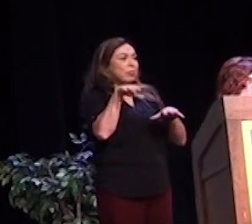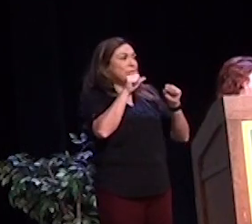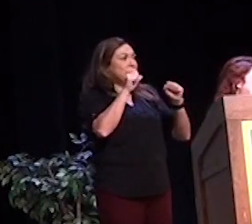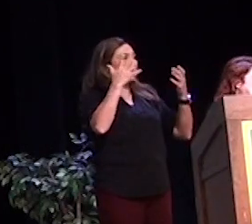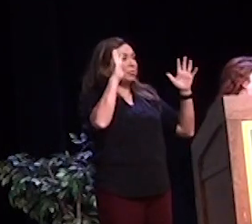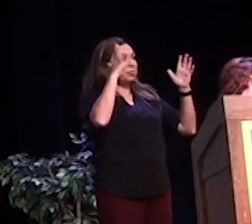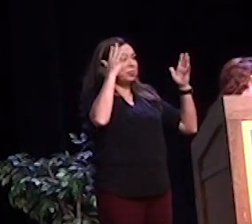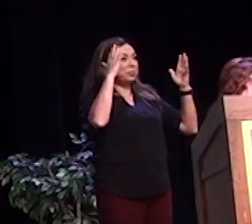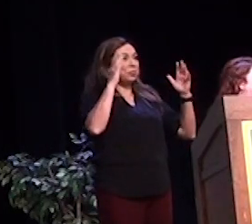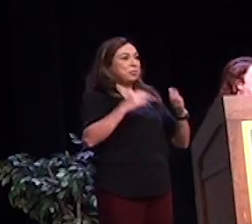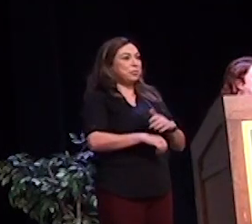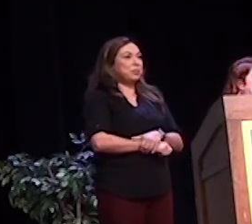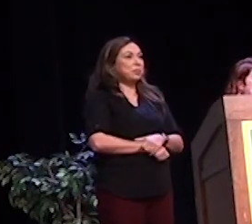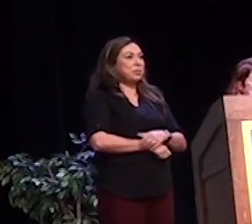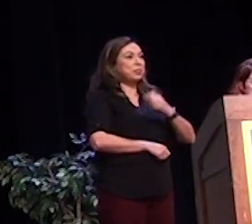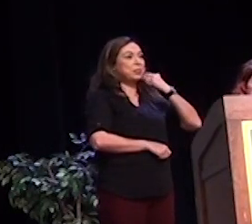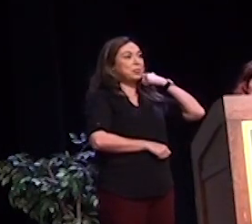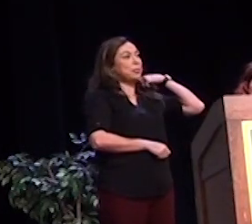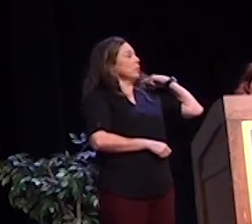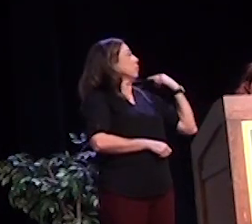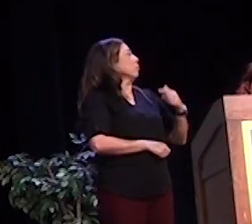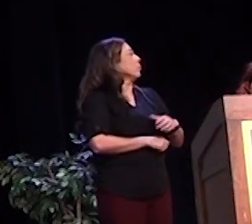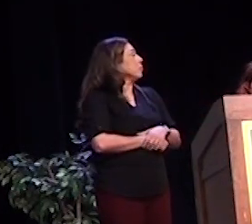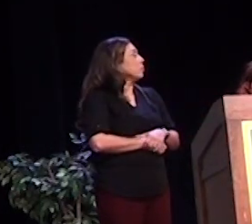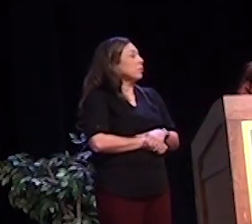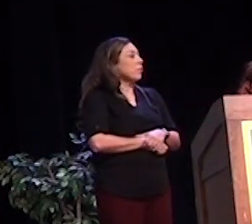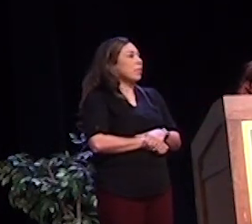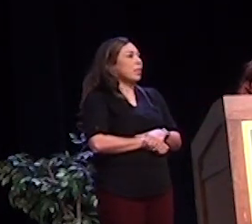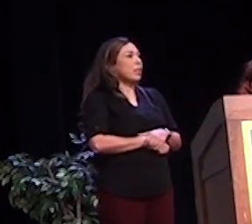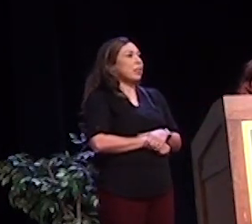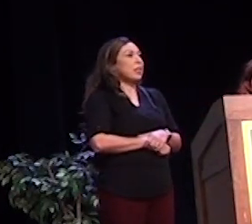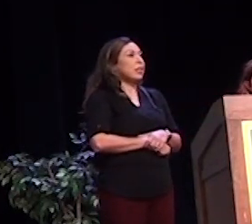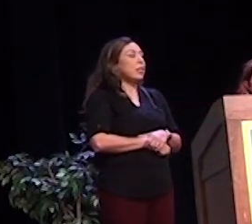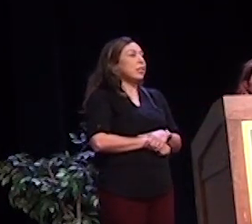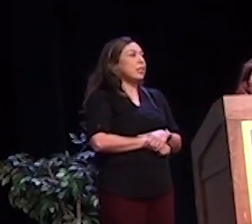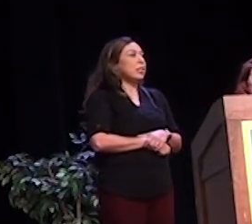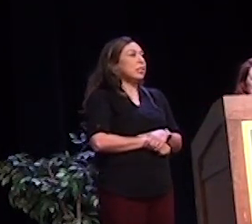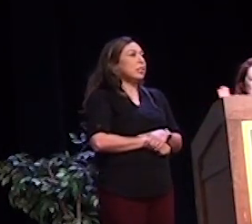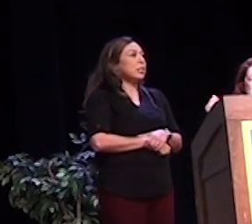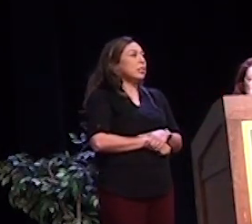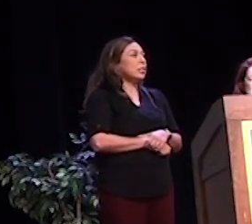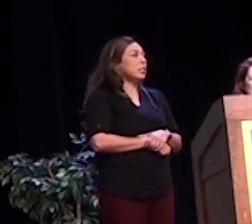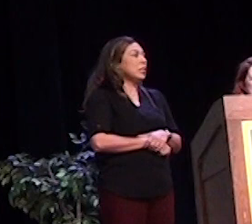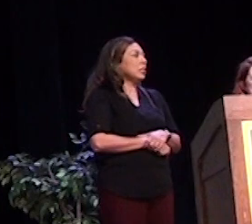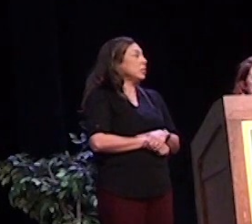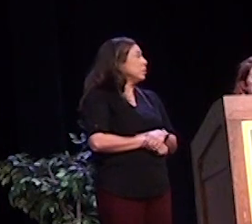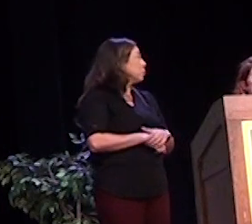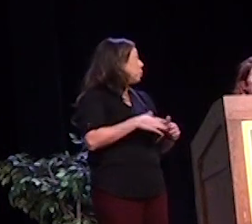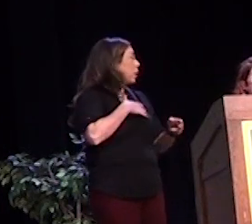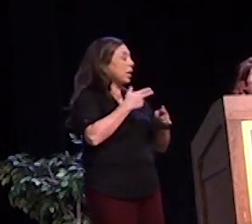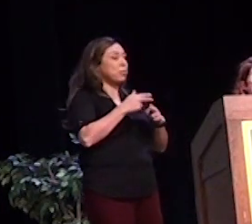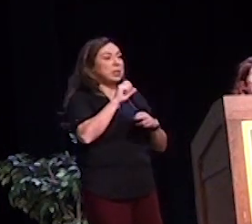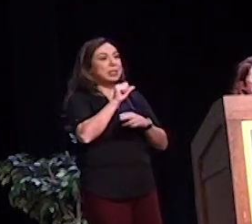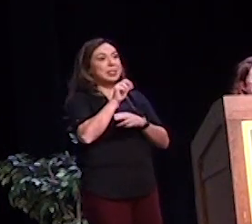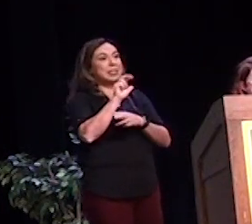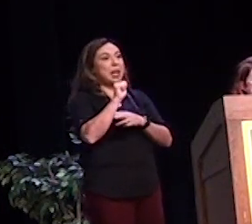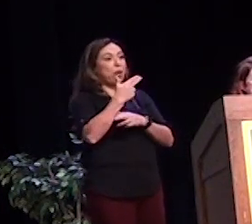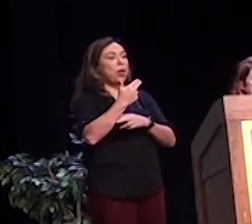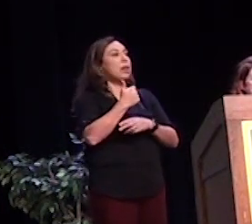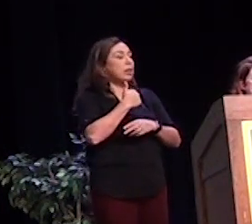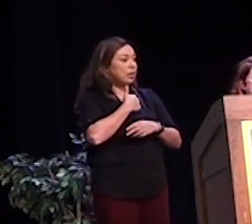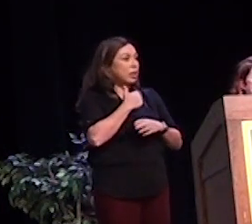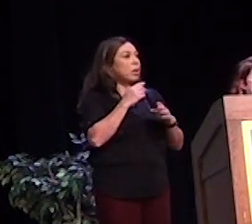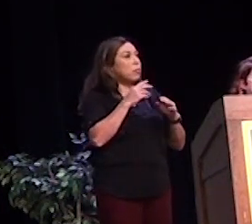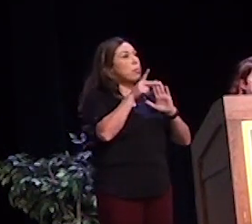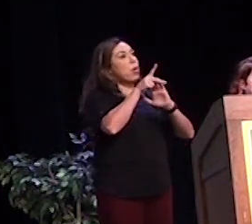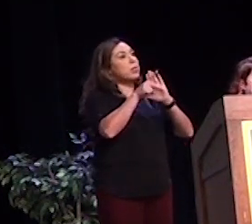coordination and are humble to say that. My name is Sarah Momsley Estrada. I'm the Housing